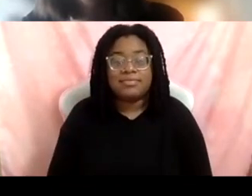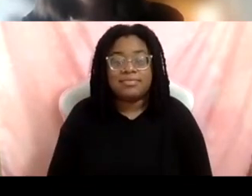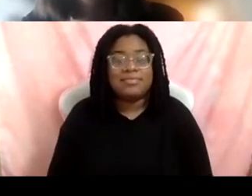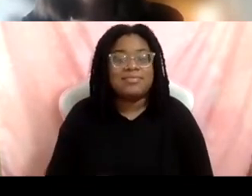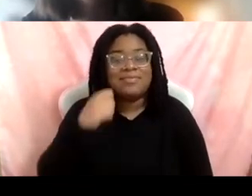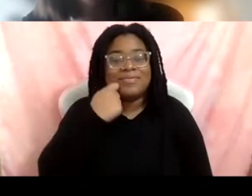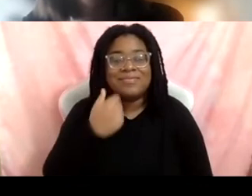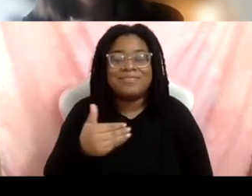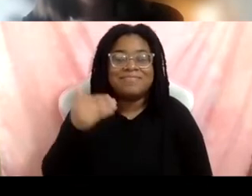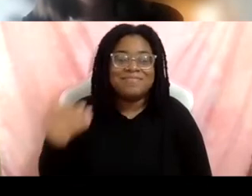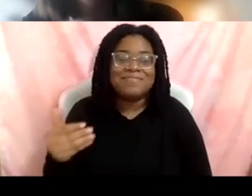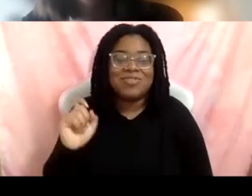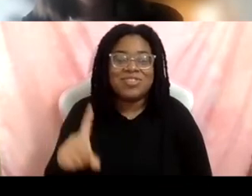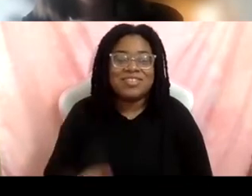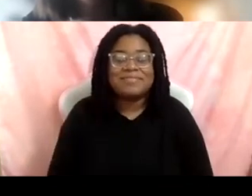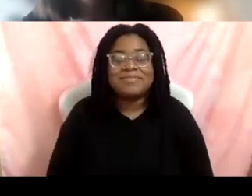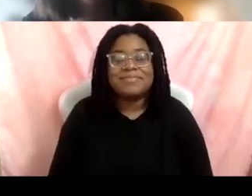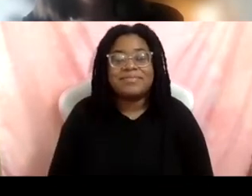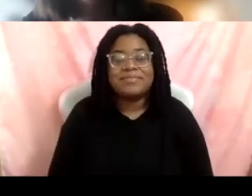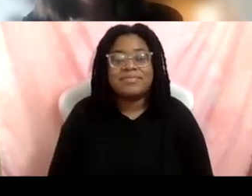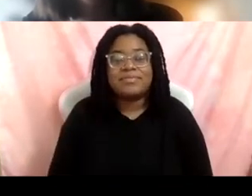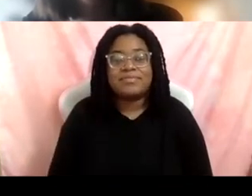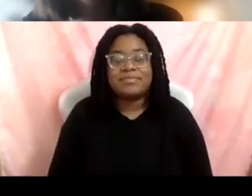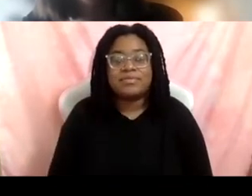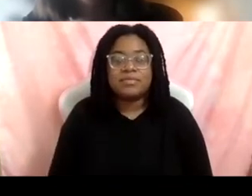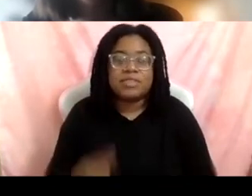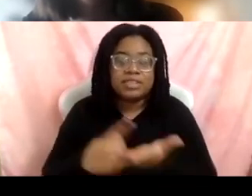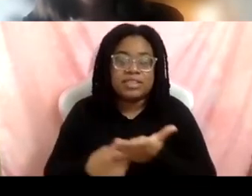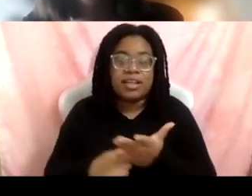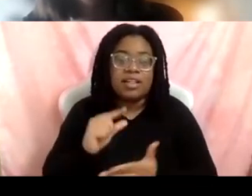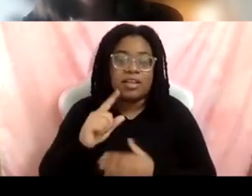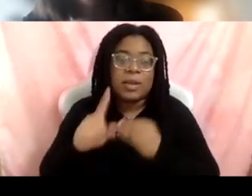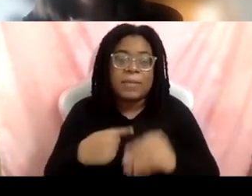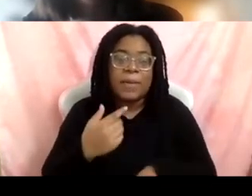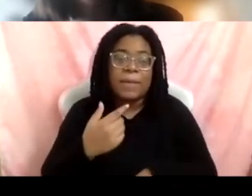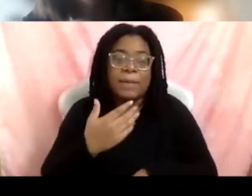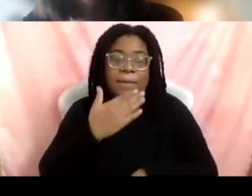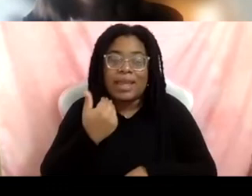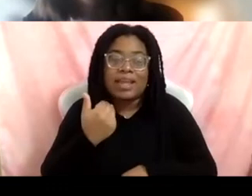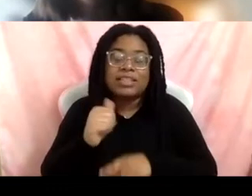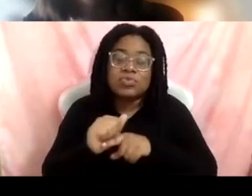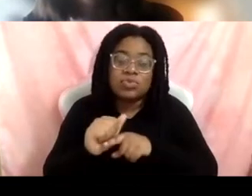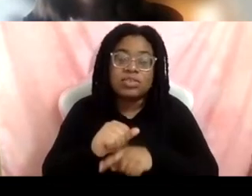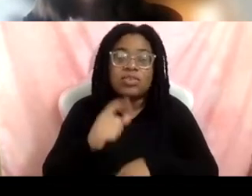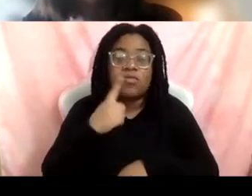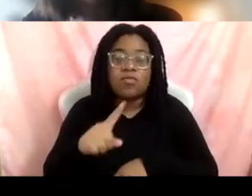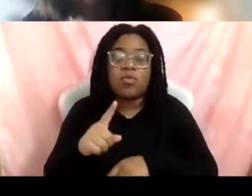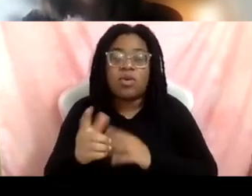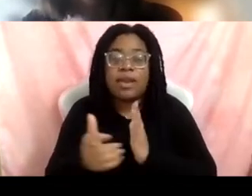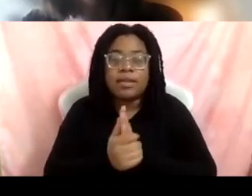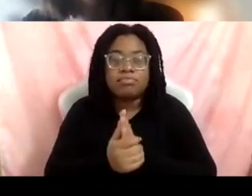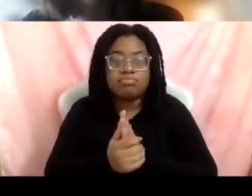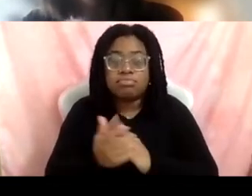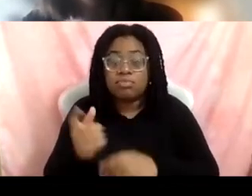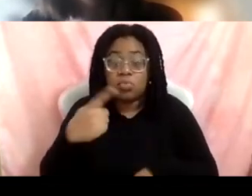Cool, move on to the next one. So we've talked a little bit about, like best practices for accommodation. Are there